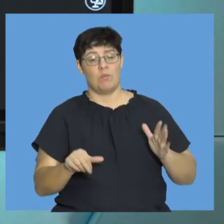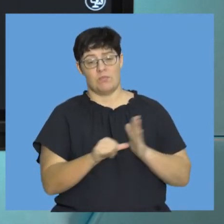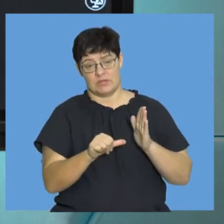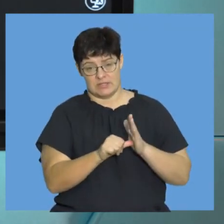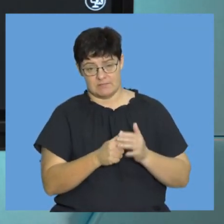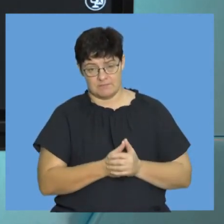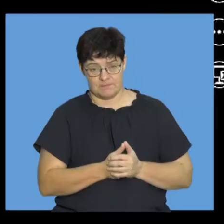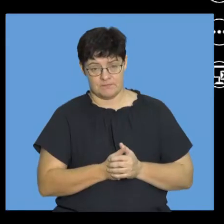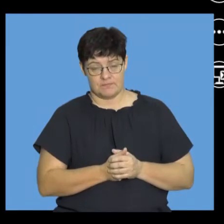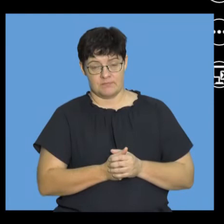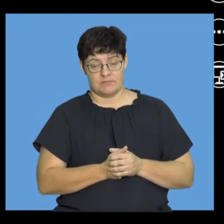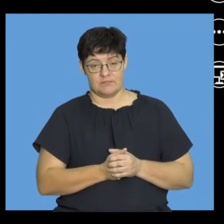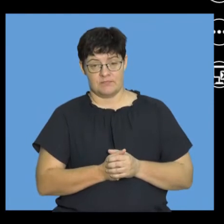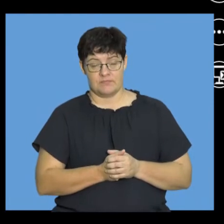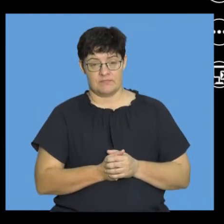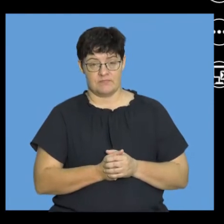business.